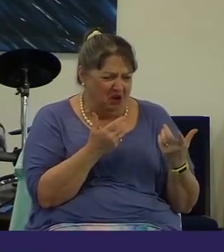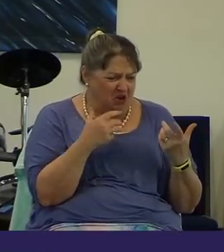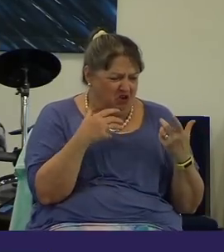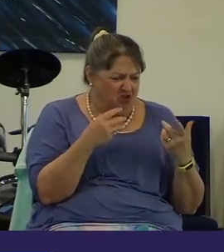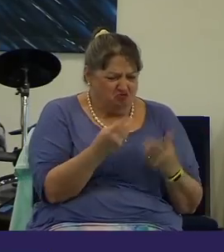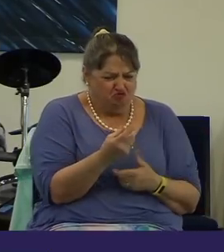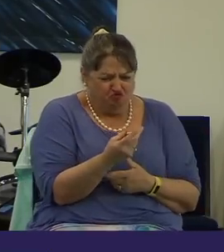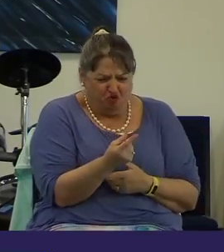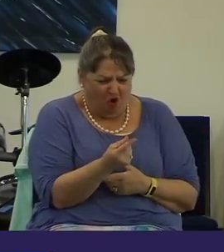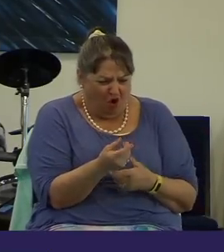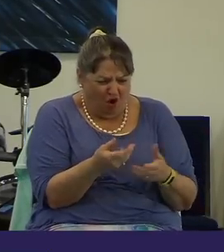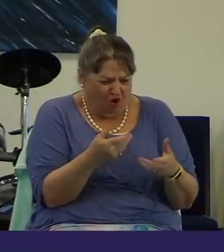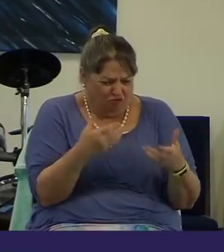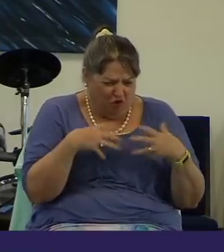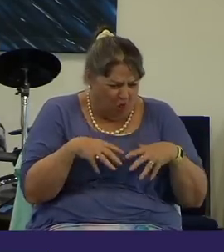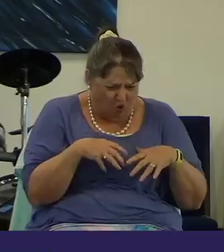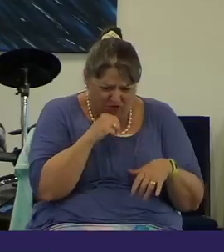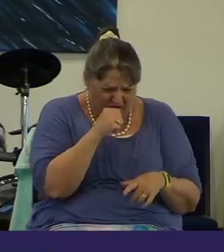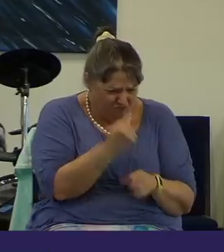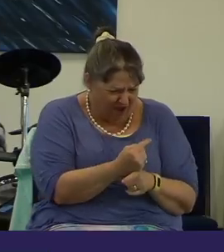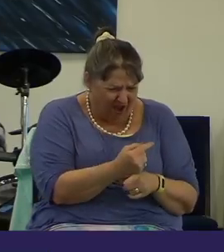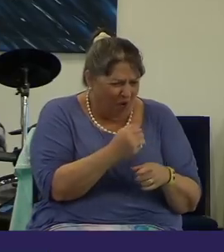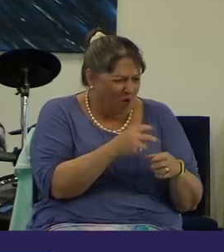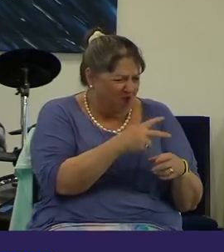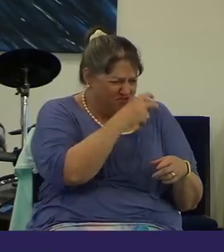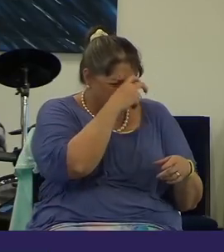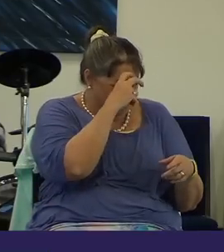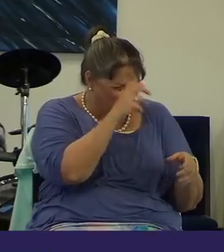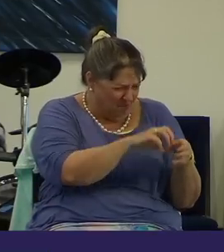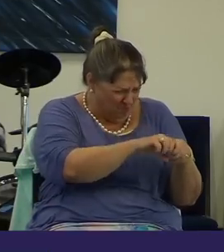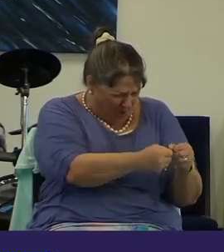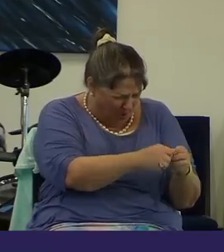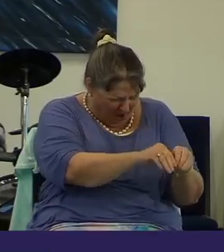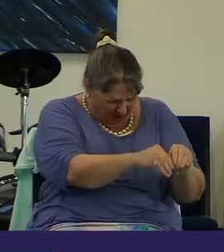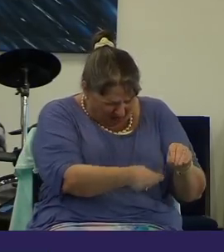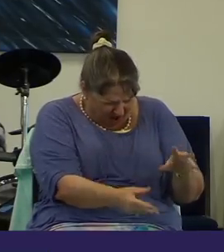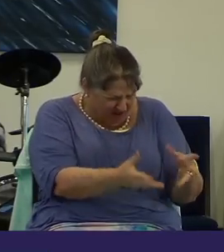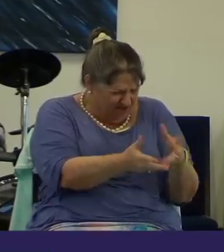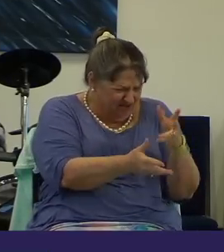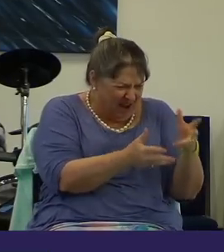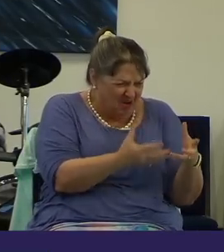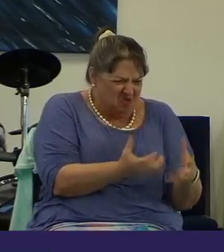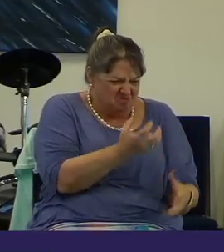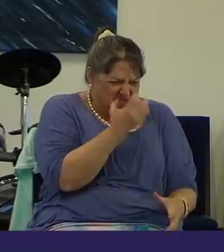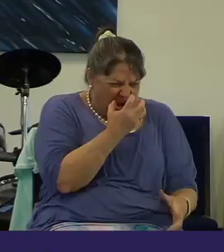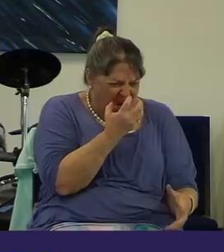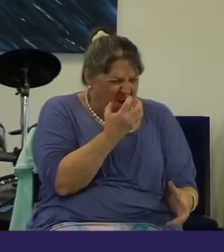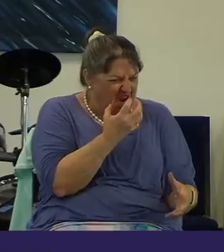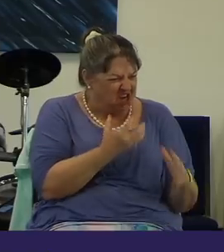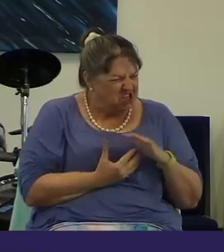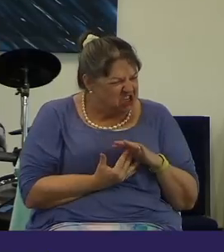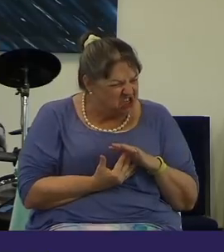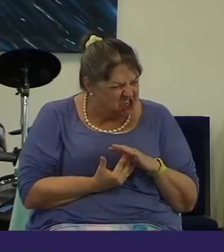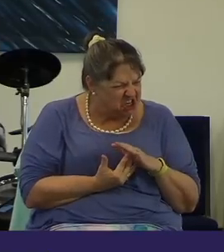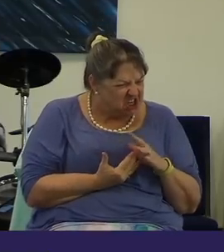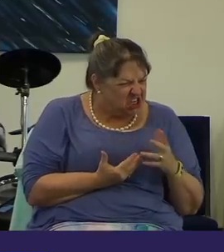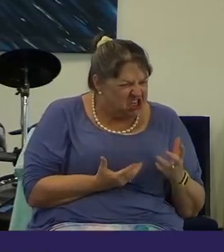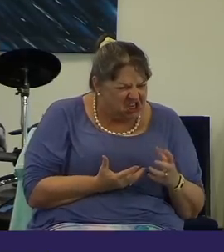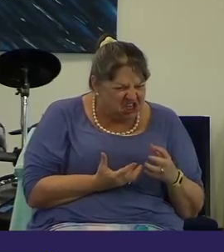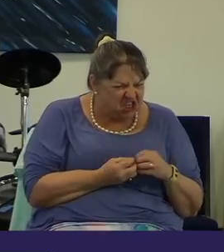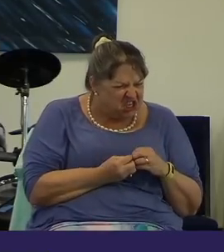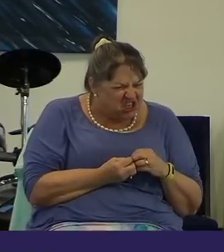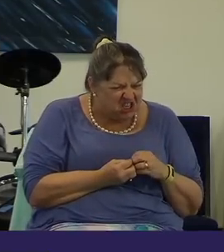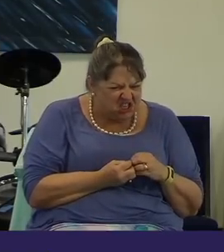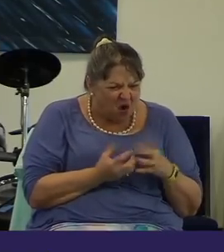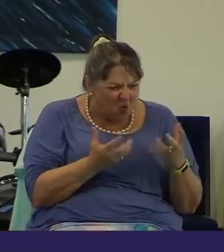on right, or our truck, the wheels fell off of it. And that makes us mad because we want it to work. We want to be able to play with